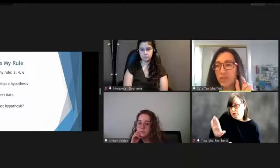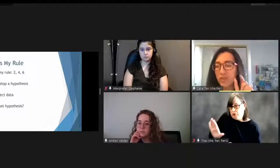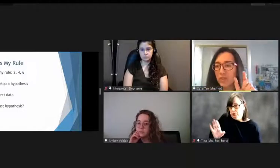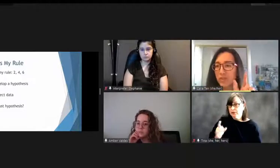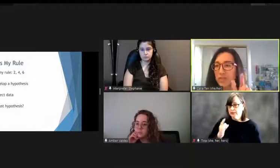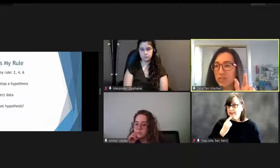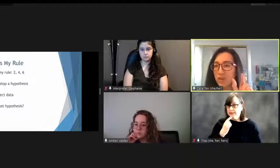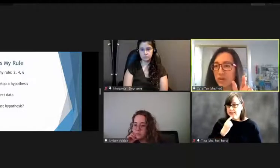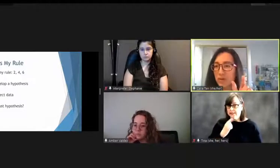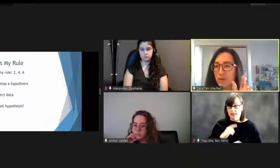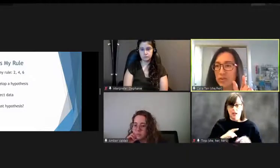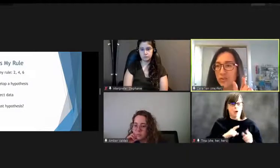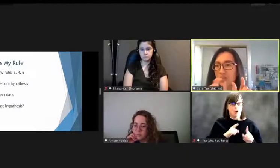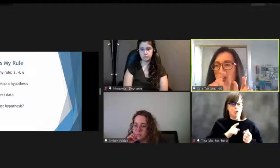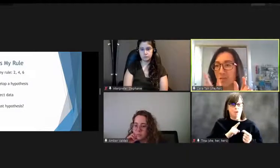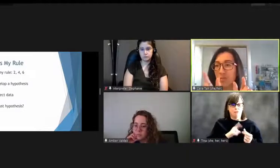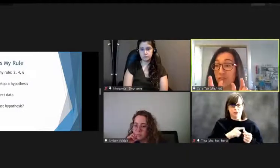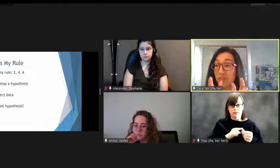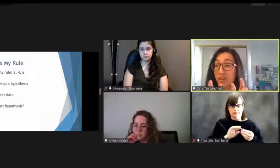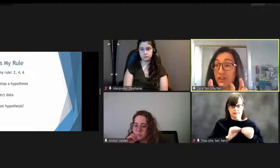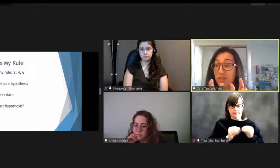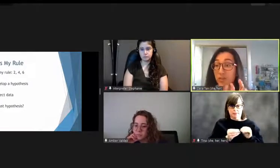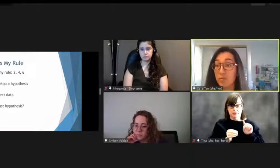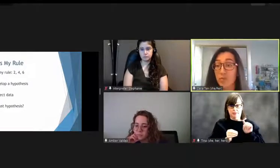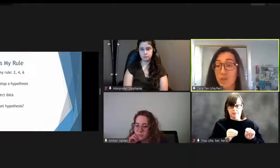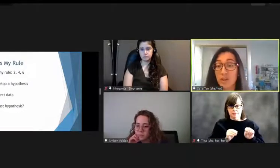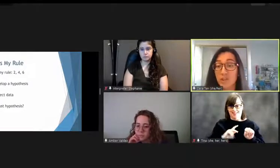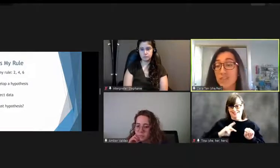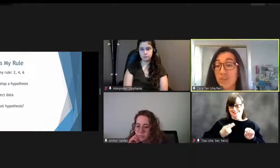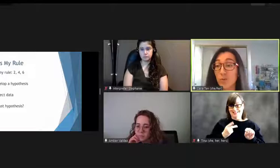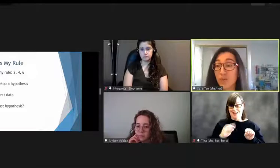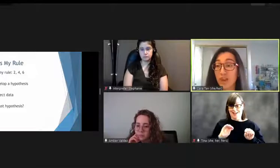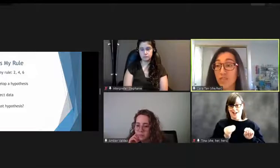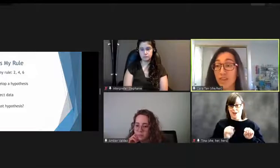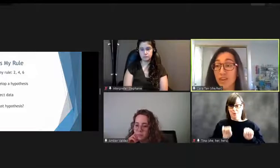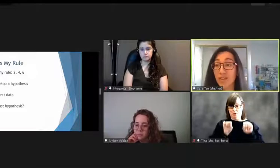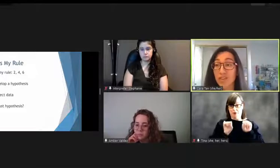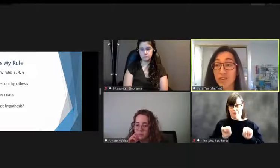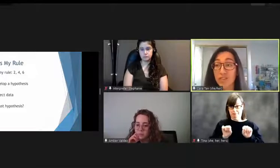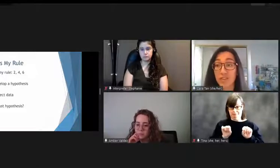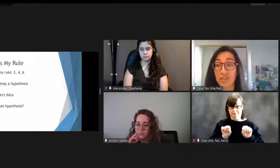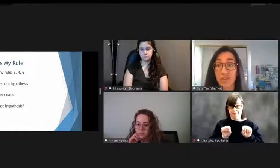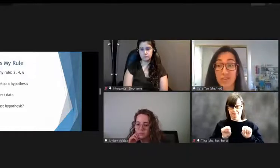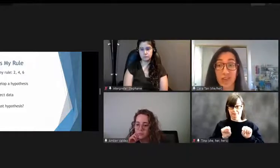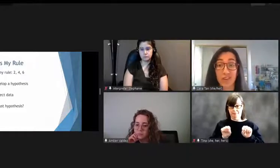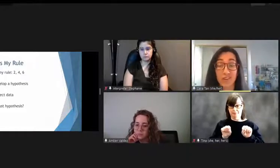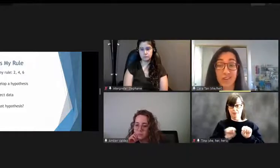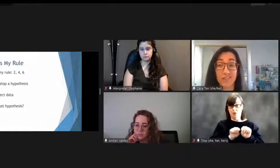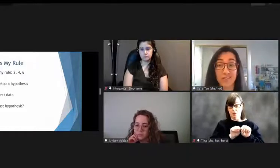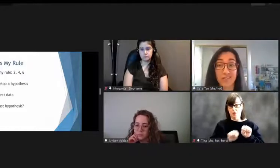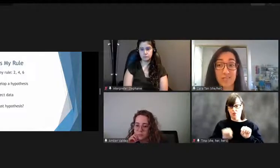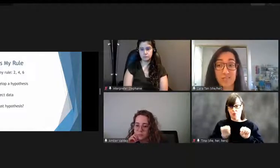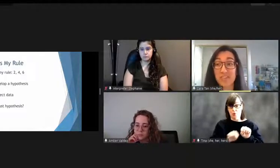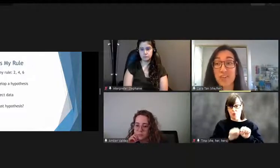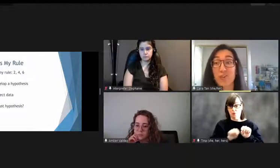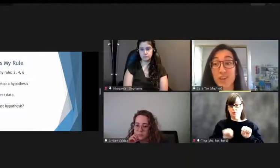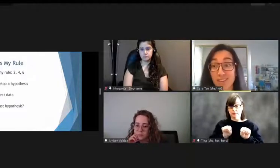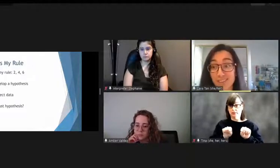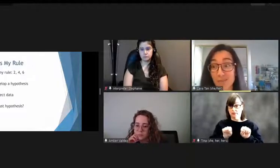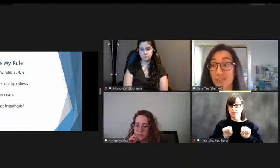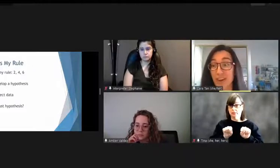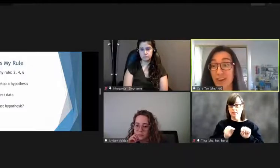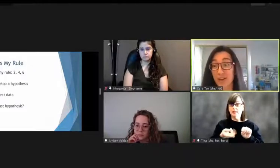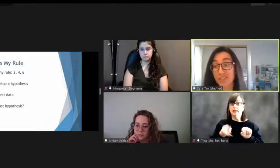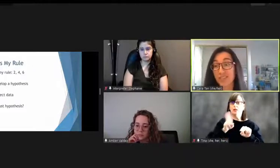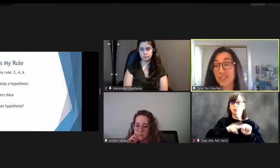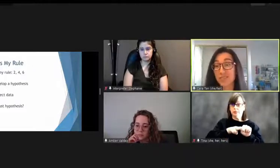interval is between the first 2 numbers is the same for the second 2. Does Yes. anyone have any evidence that disagrees